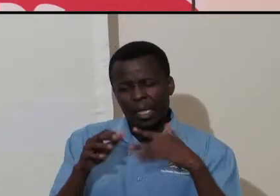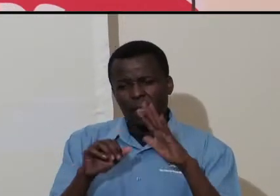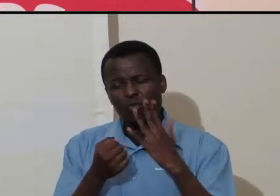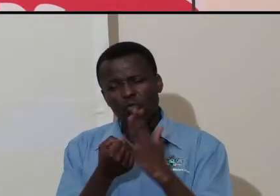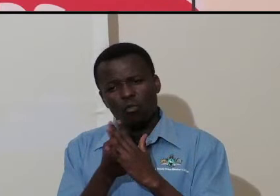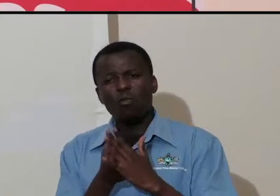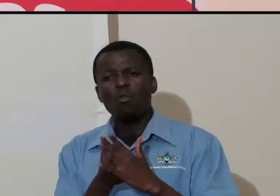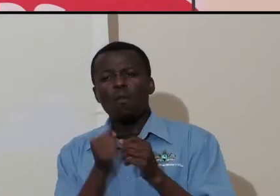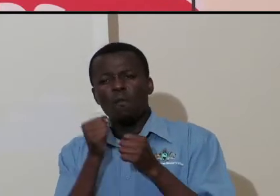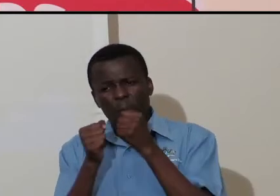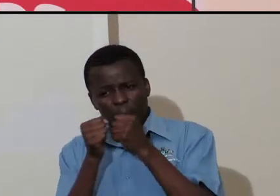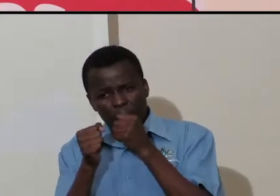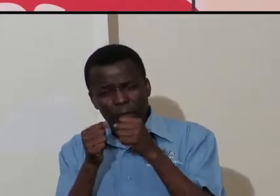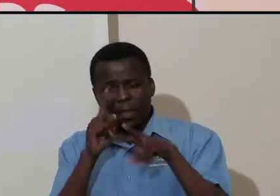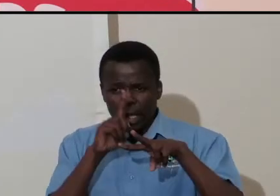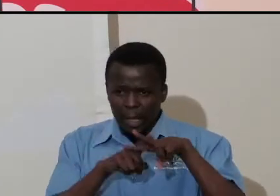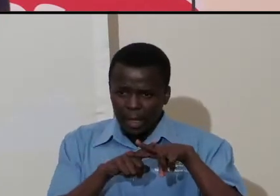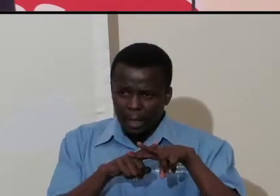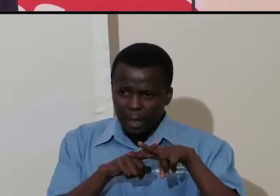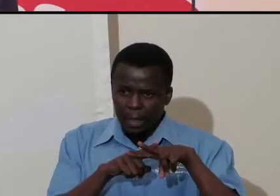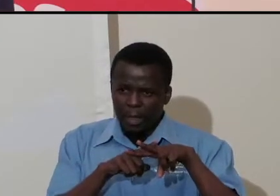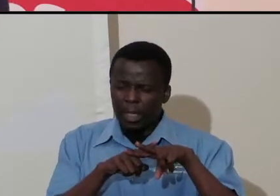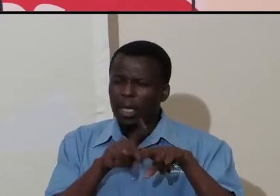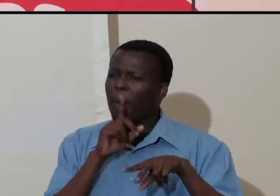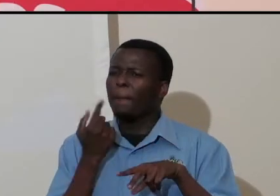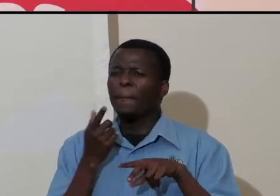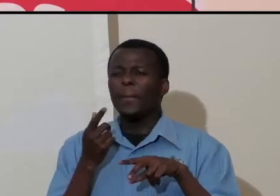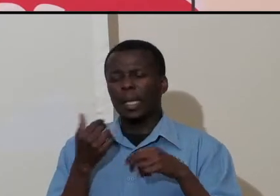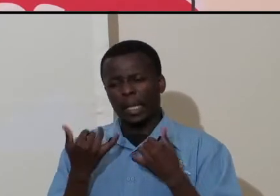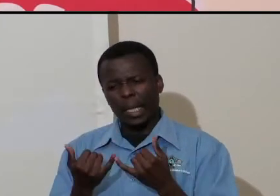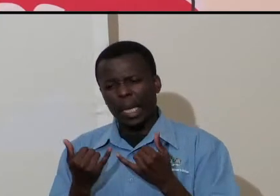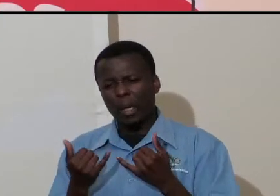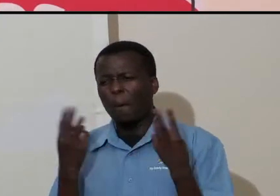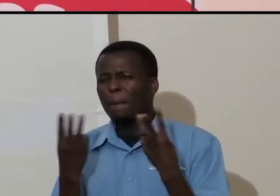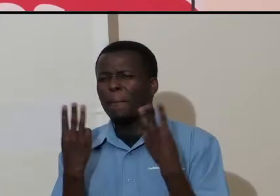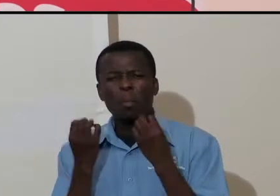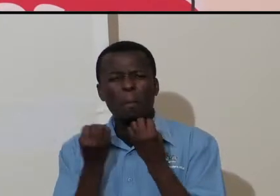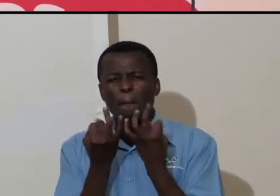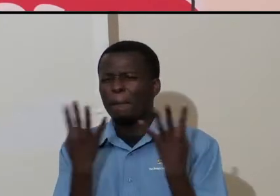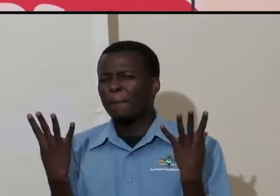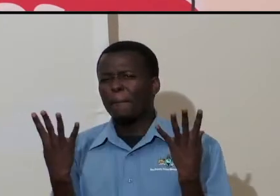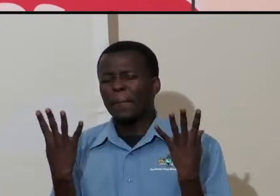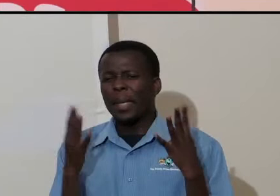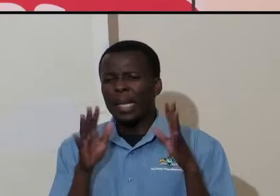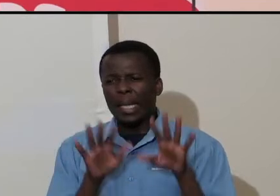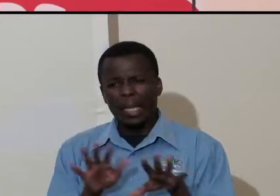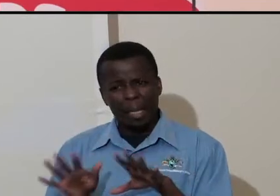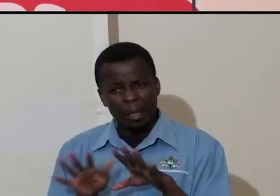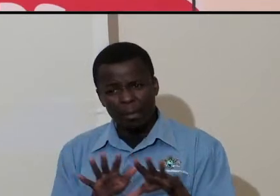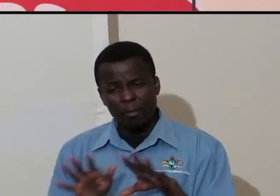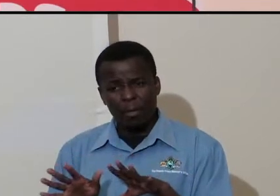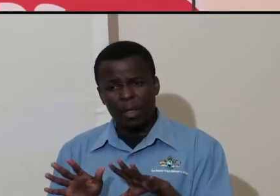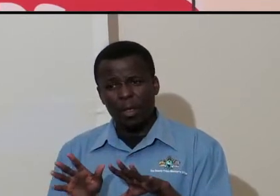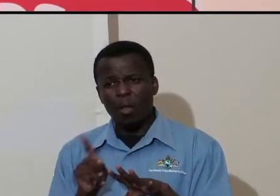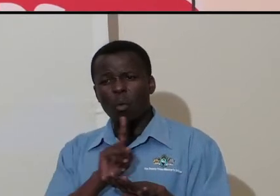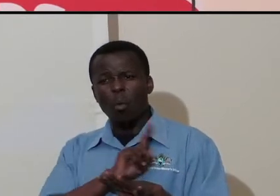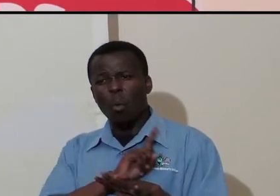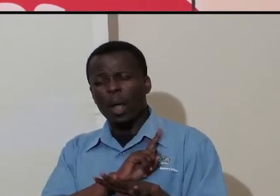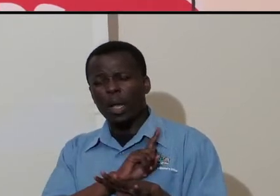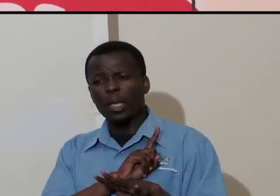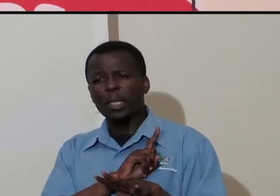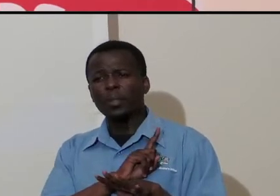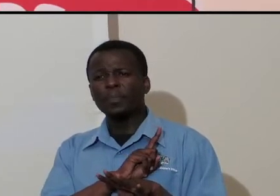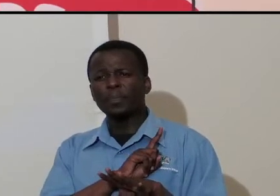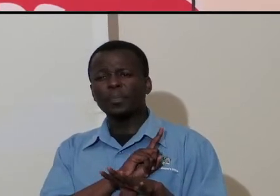However, civil society faced deep challenges born out of harmful effects of rising populism